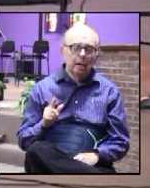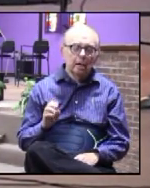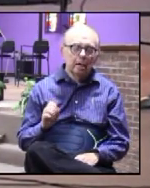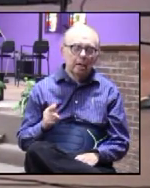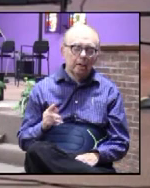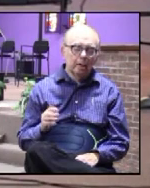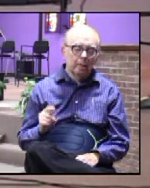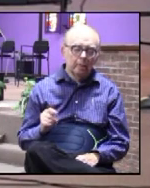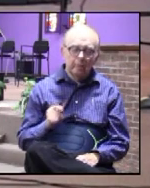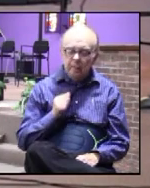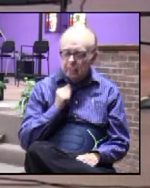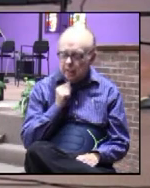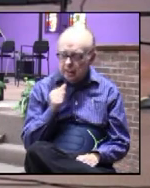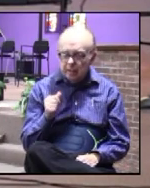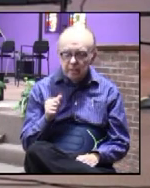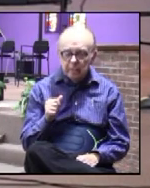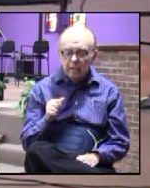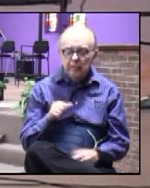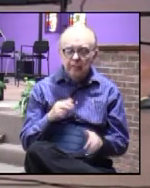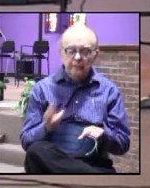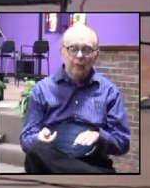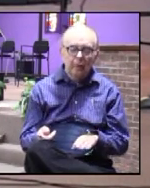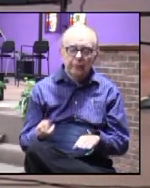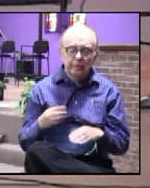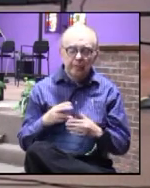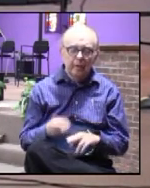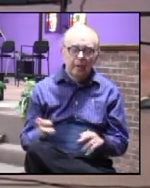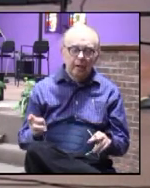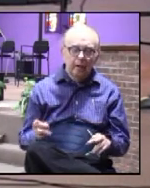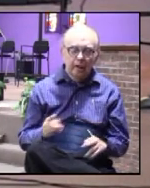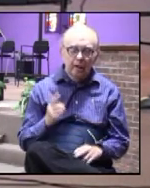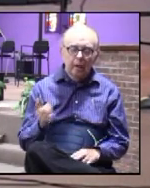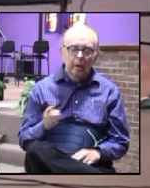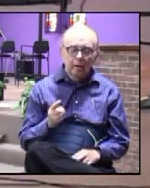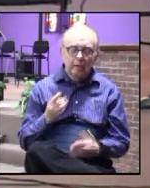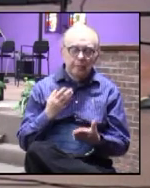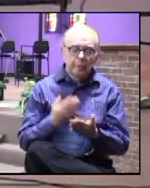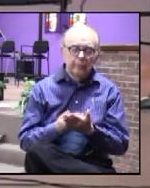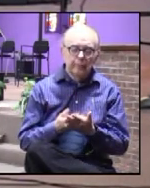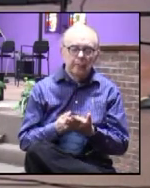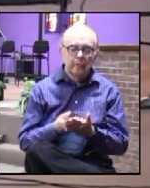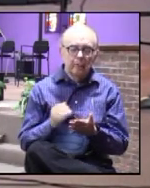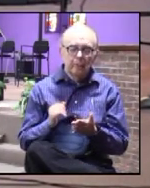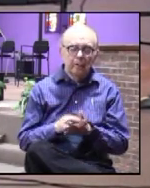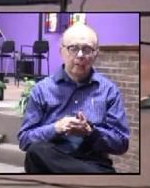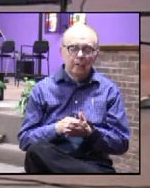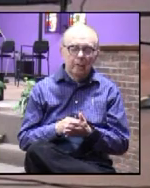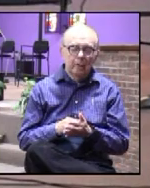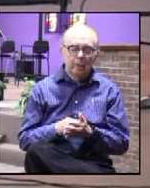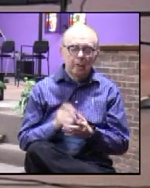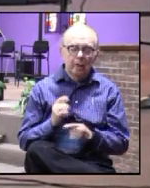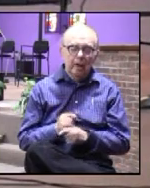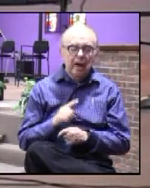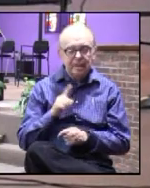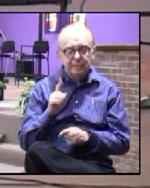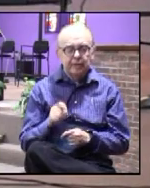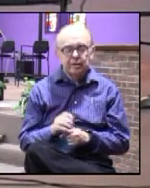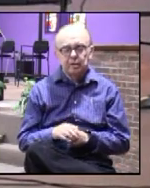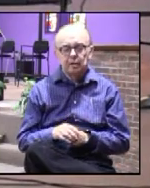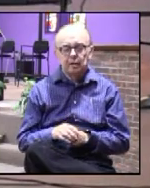You won't fall from the weight of this because it's already been proven and tried and tested.